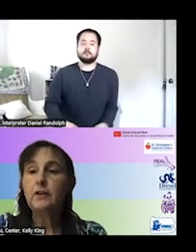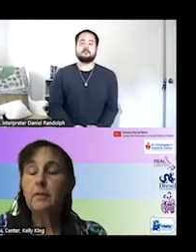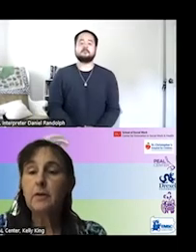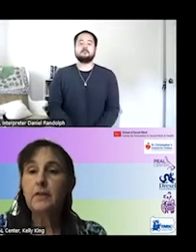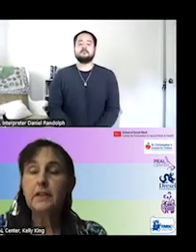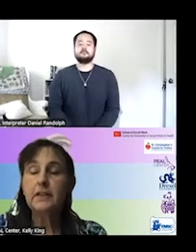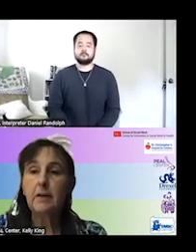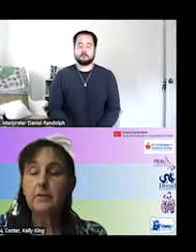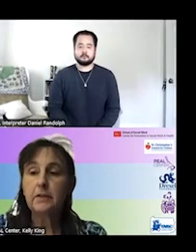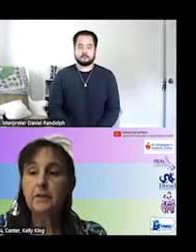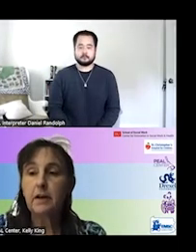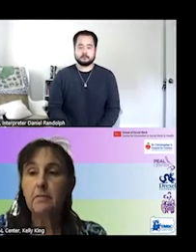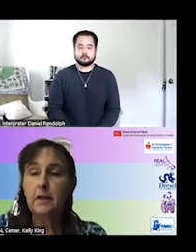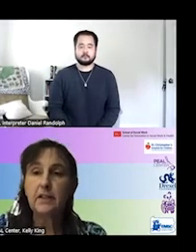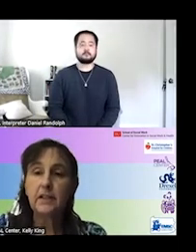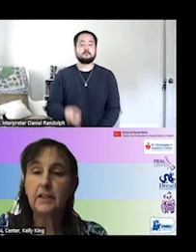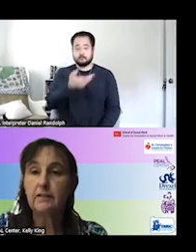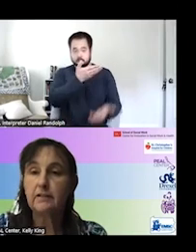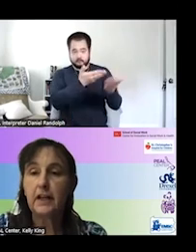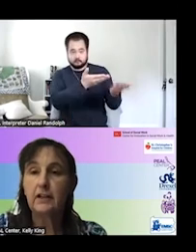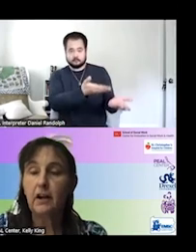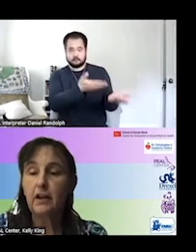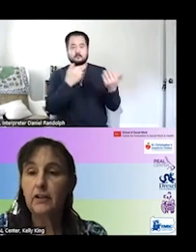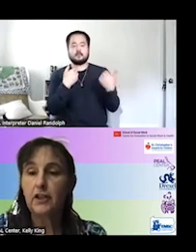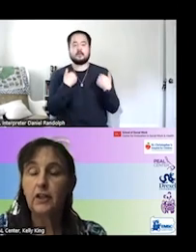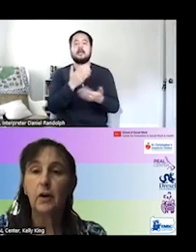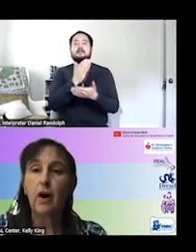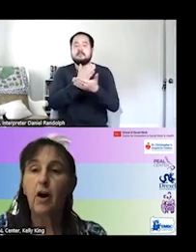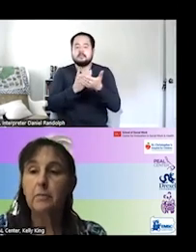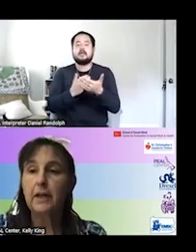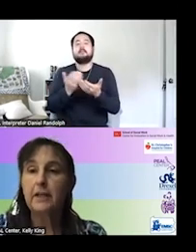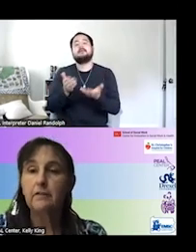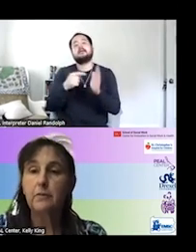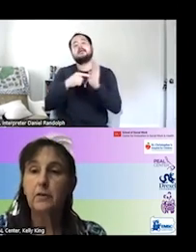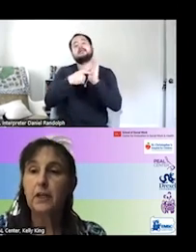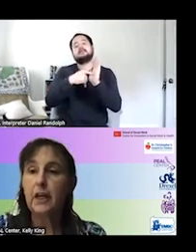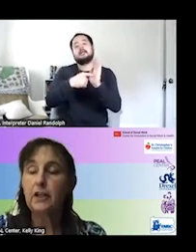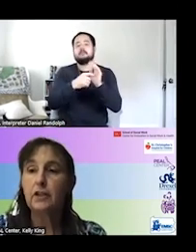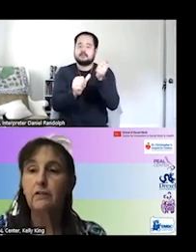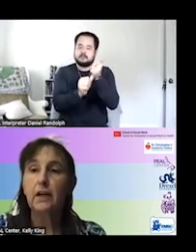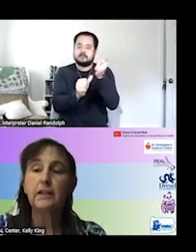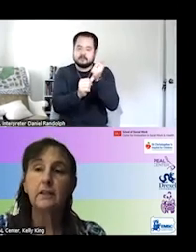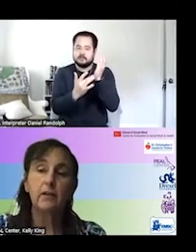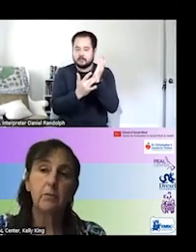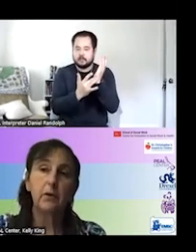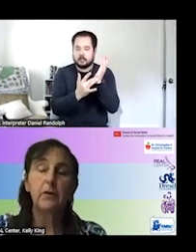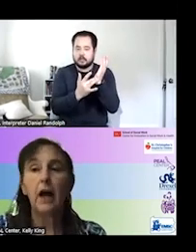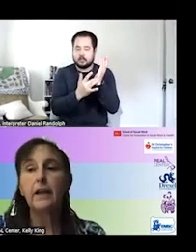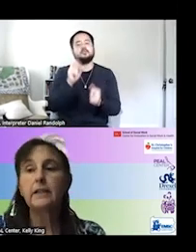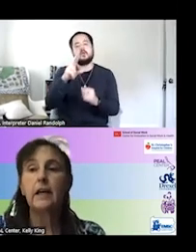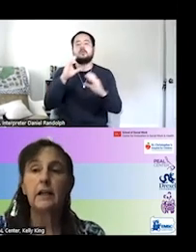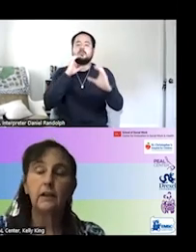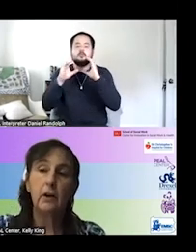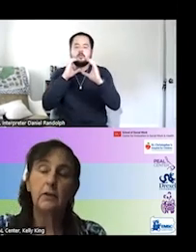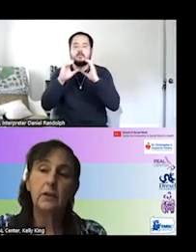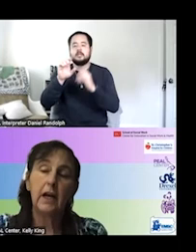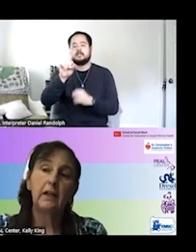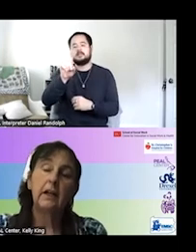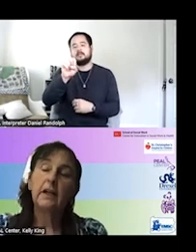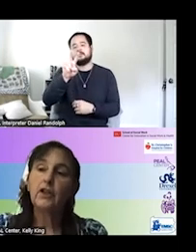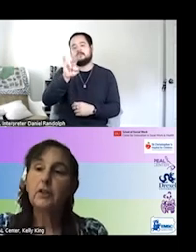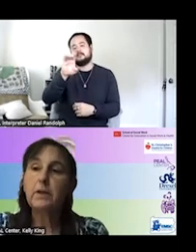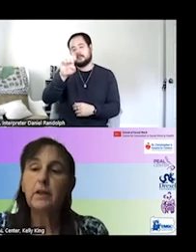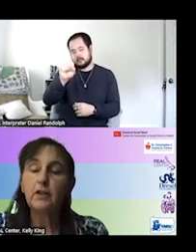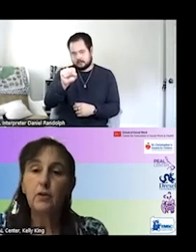These are some of the examples of some assistive technology or augmentative communication devices. They're both high tech and low tech.